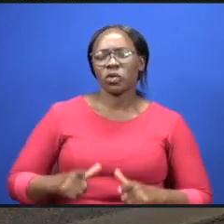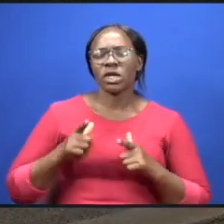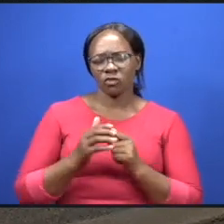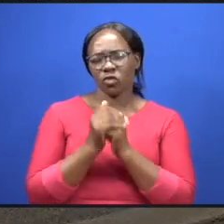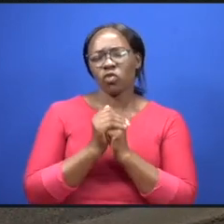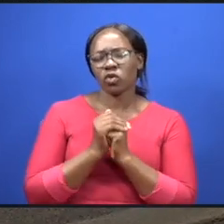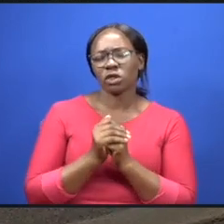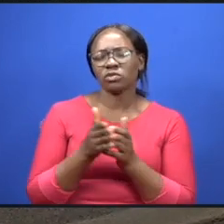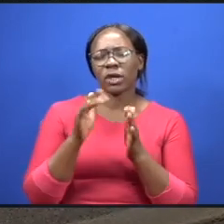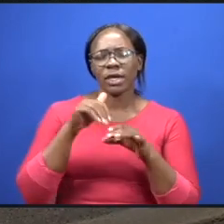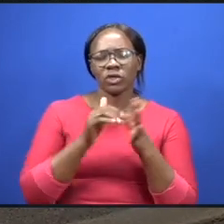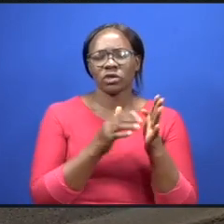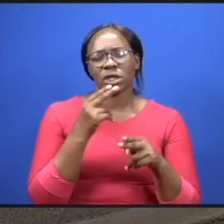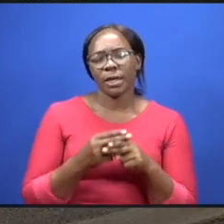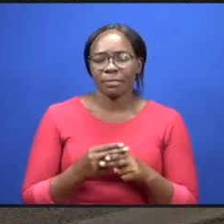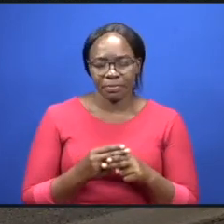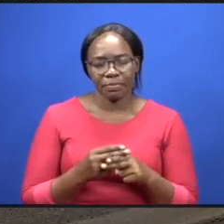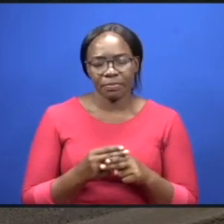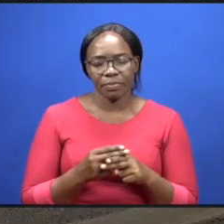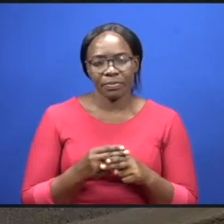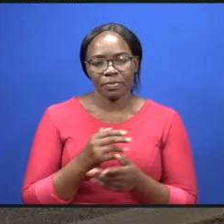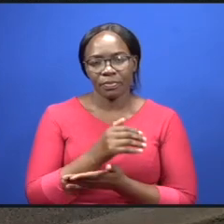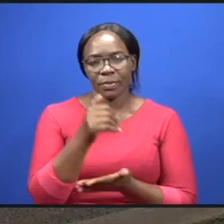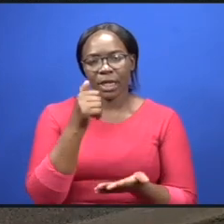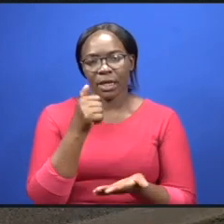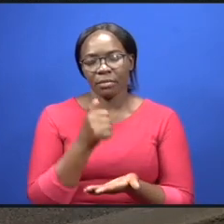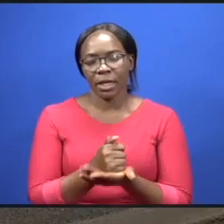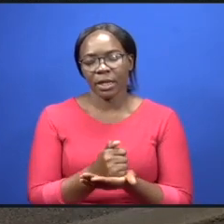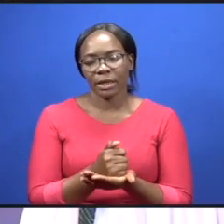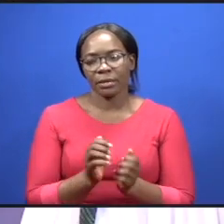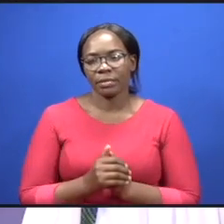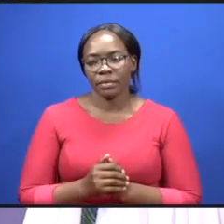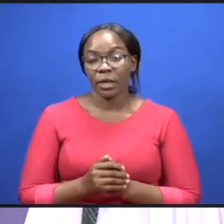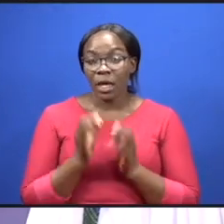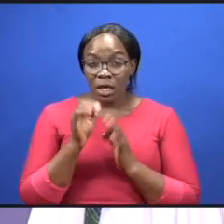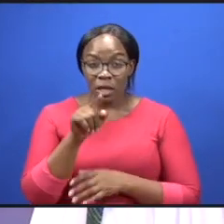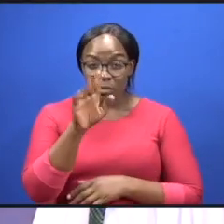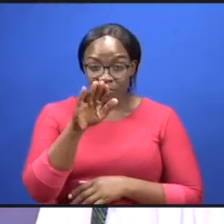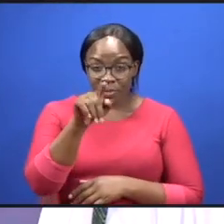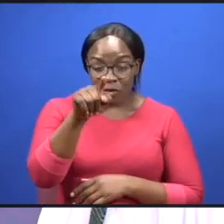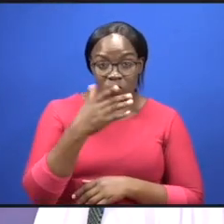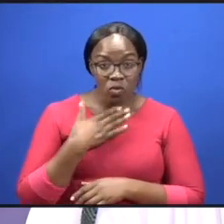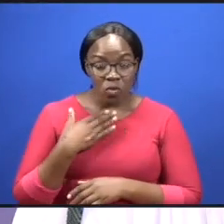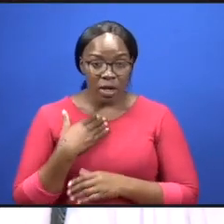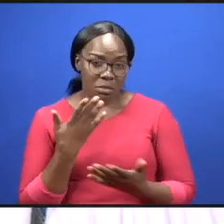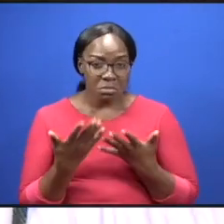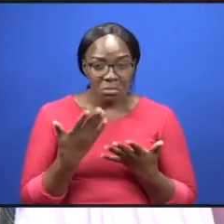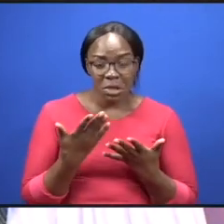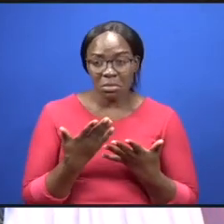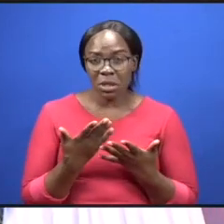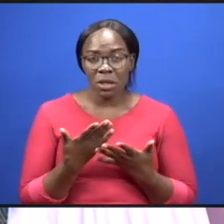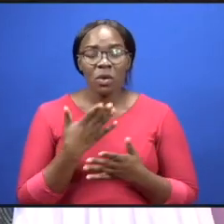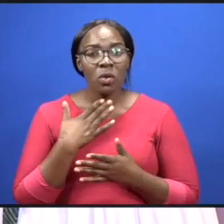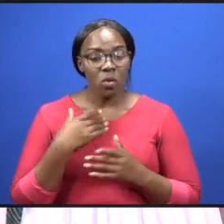lives of worship? In Jesus' name we pray. Amen. And if you would want to take a step